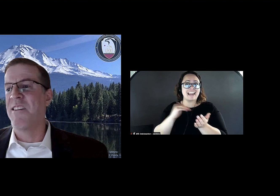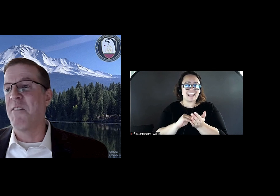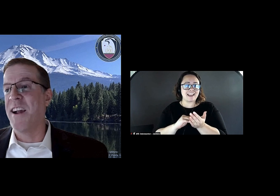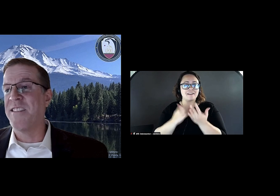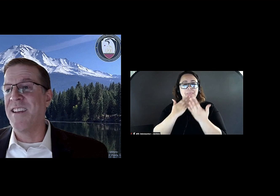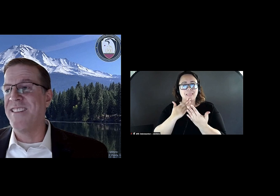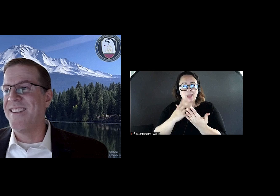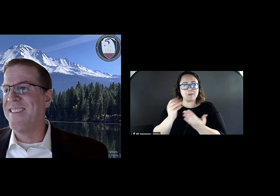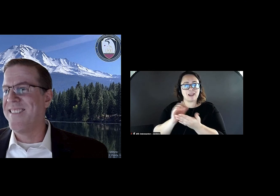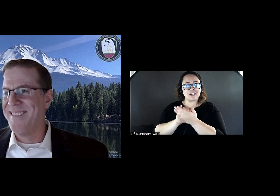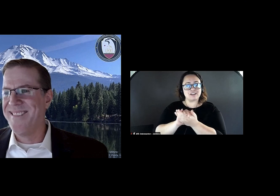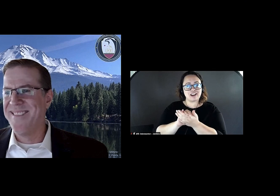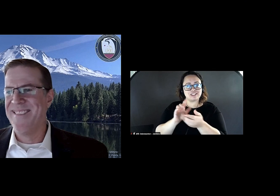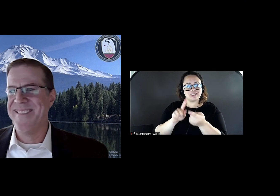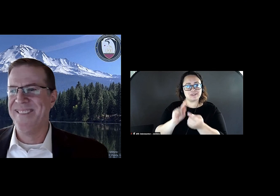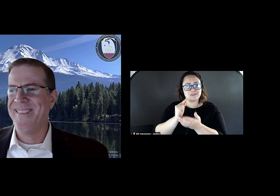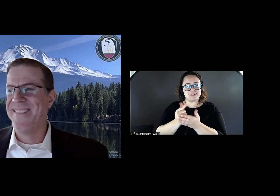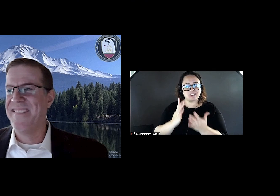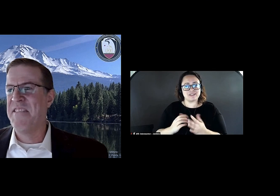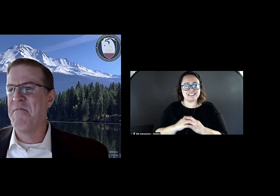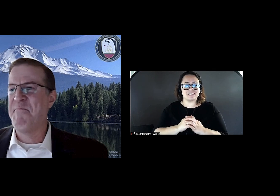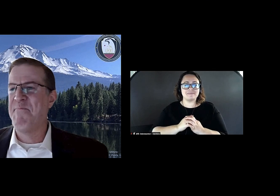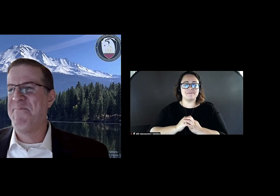and congratulations.